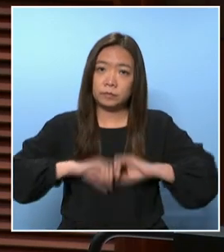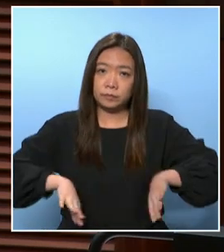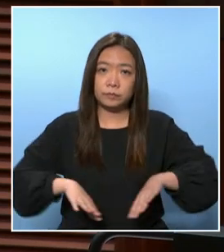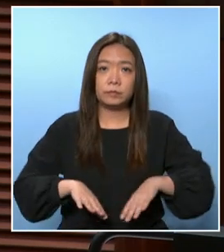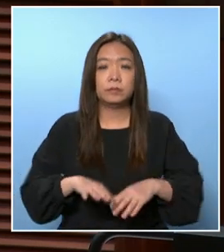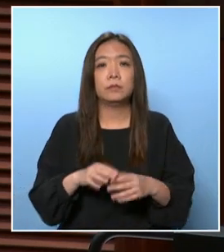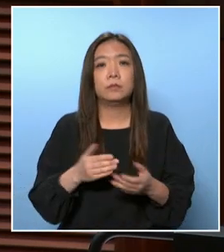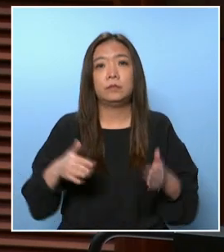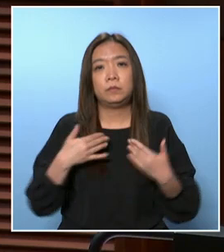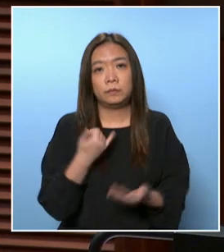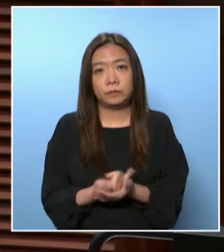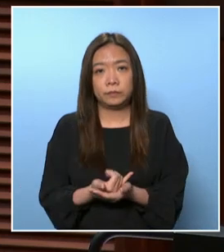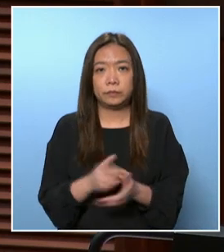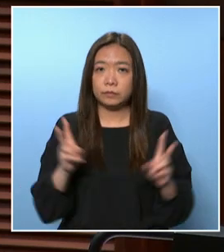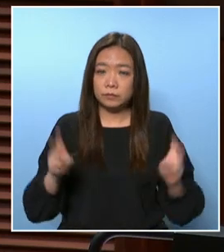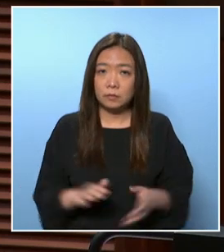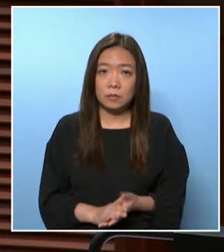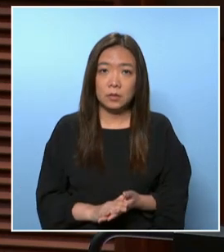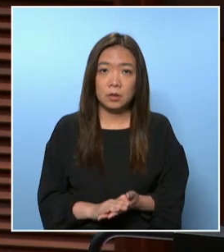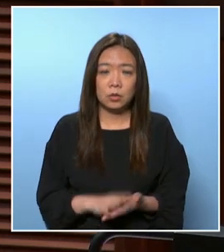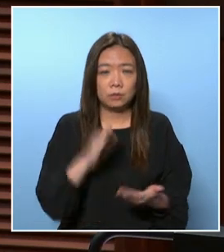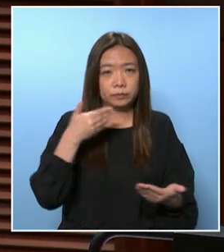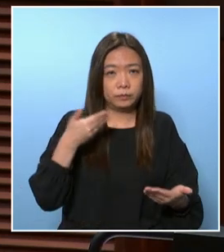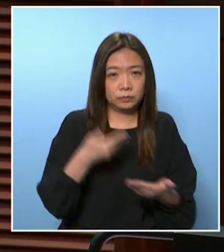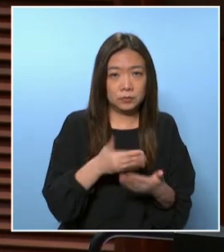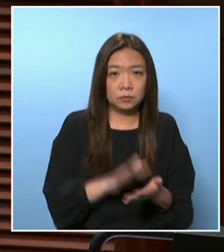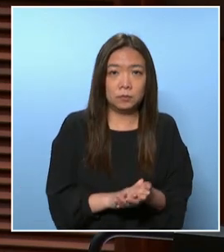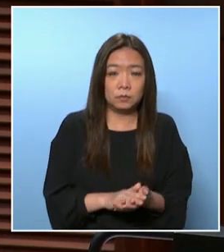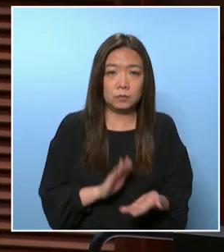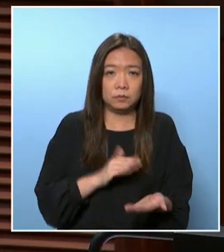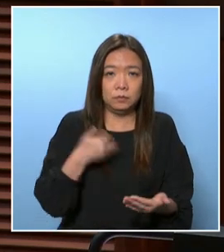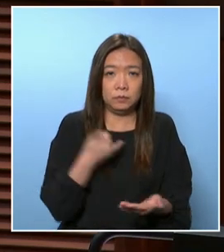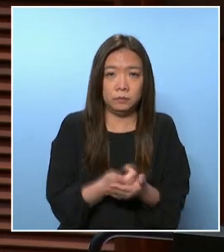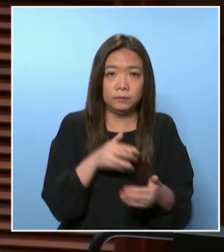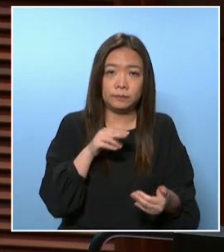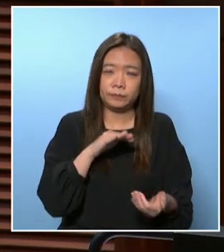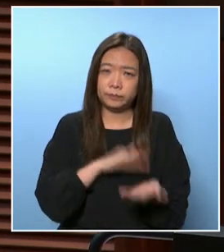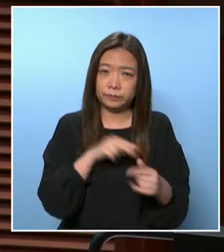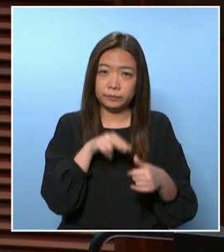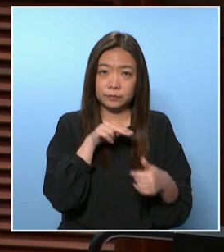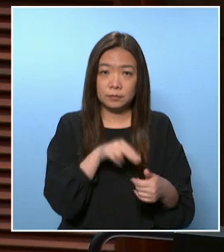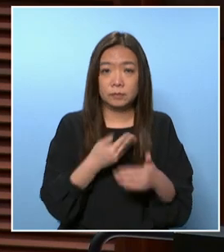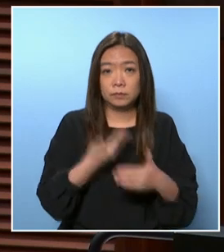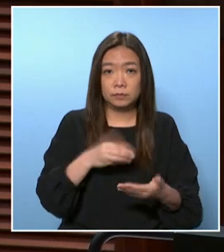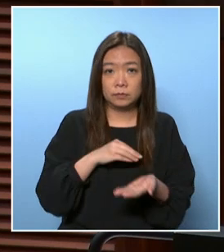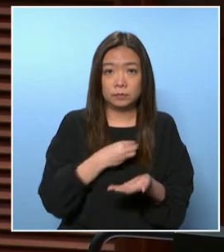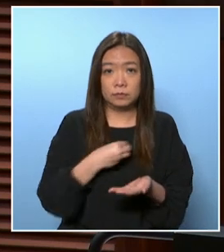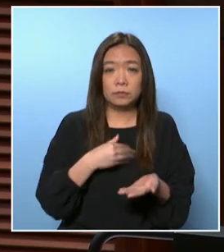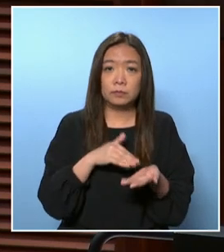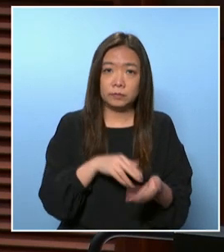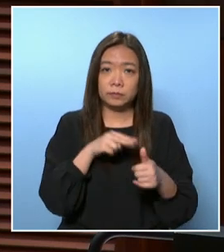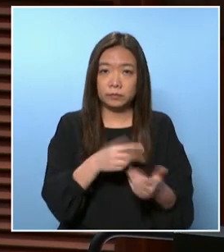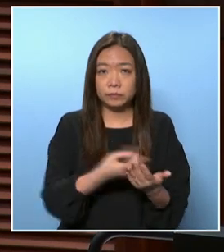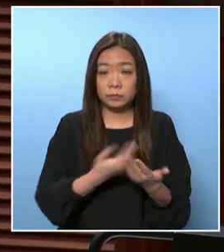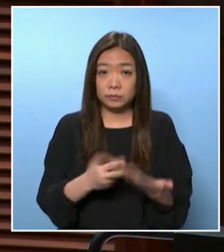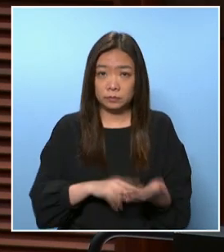We have to deal with the irreversible life-limiting condition, like euthanasia. I'm